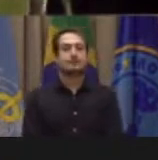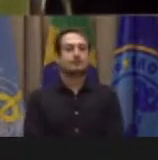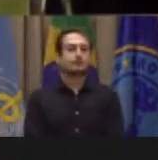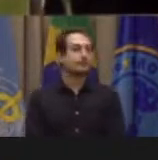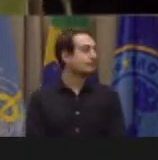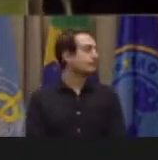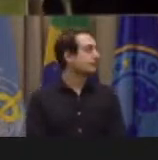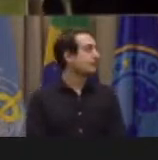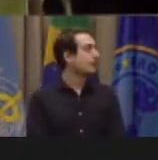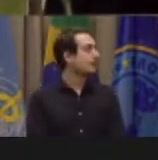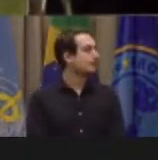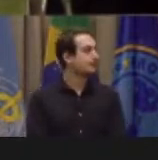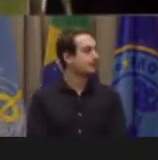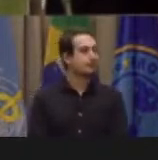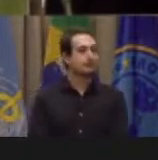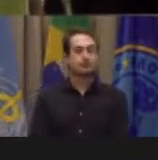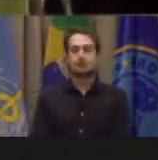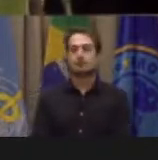Good morning.